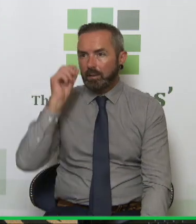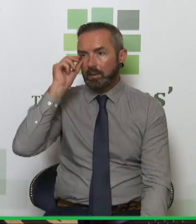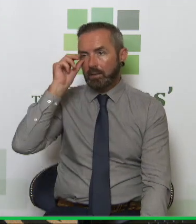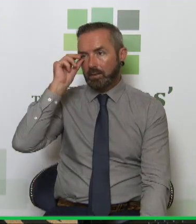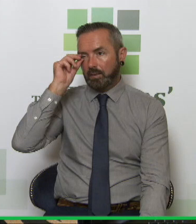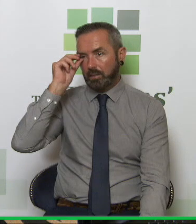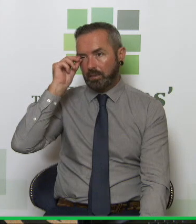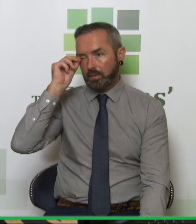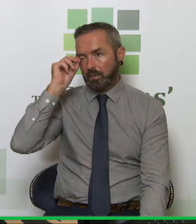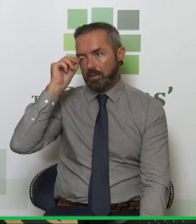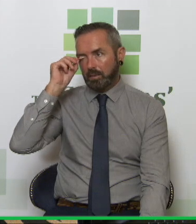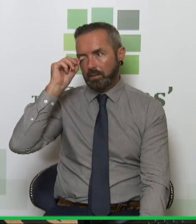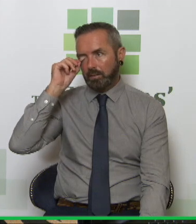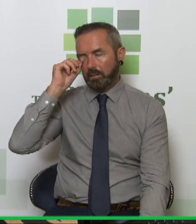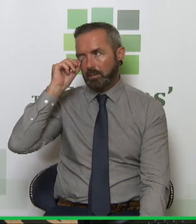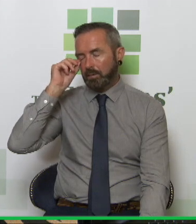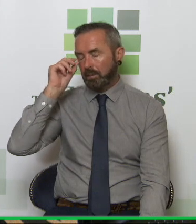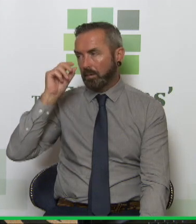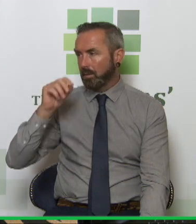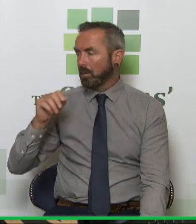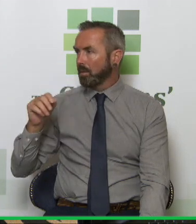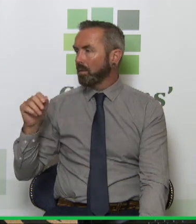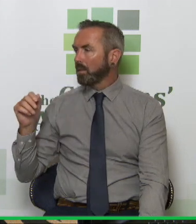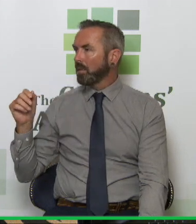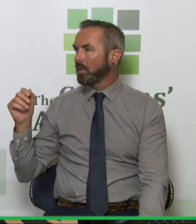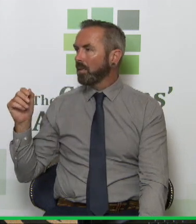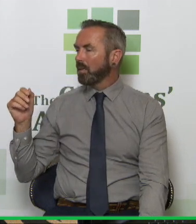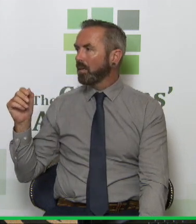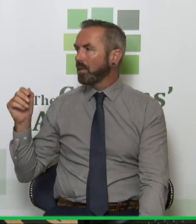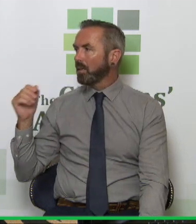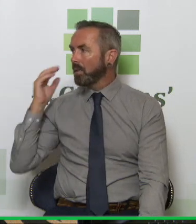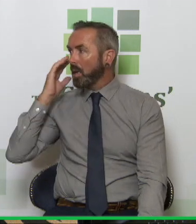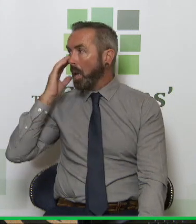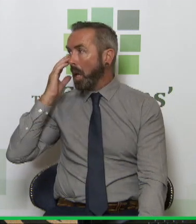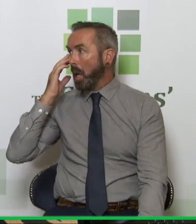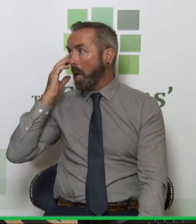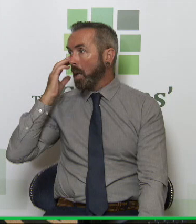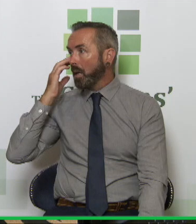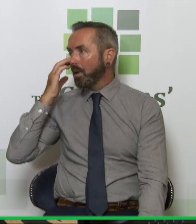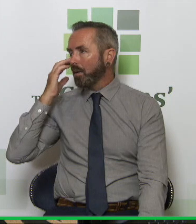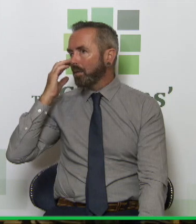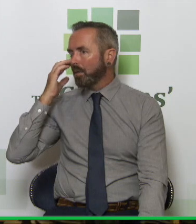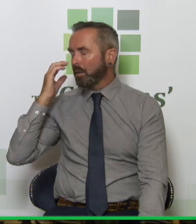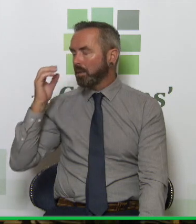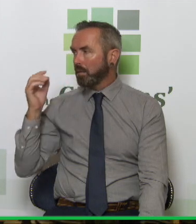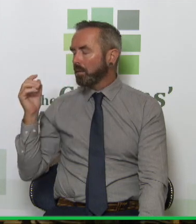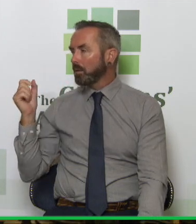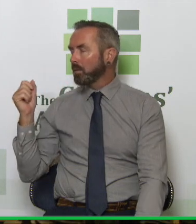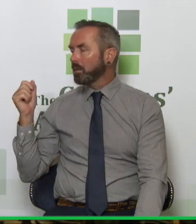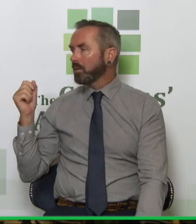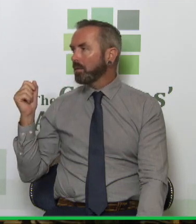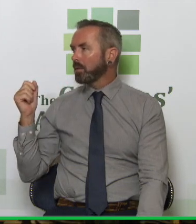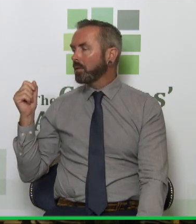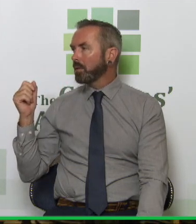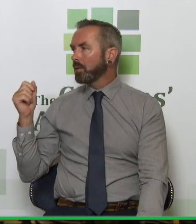Noel, and Aveline. Just speak to the point you mentioned. Just 1 second, Rebecca. You just might get a microphone. Stand up. You stand up if